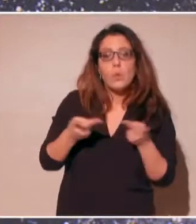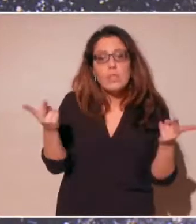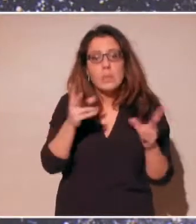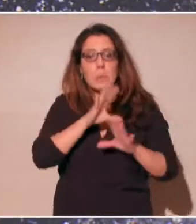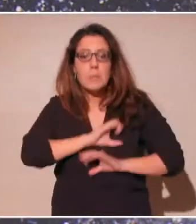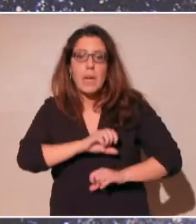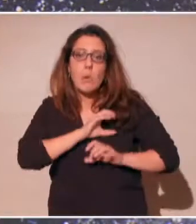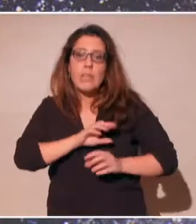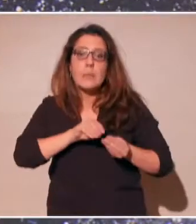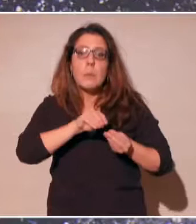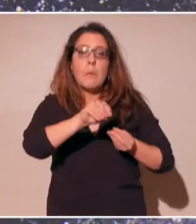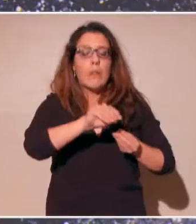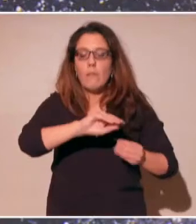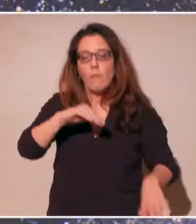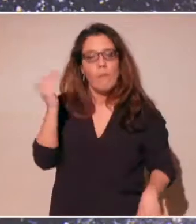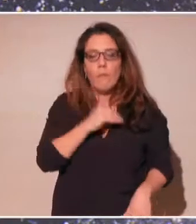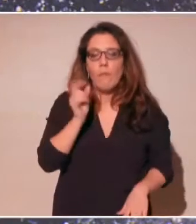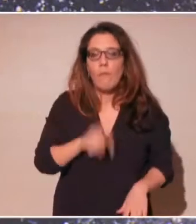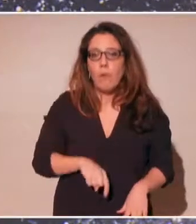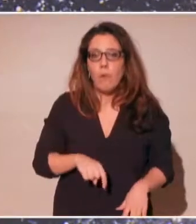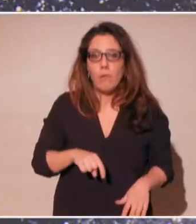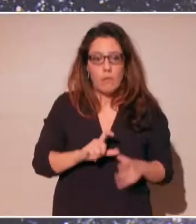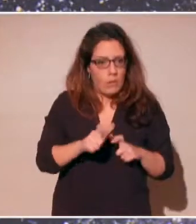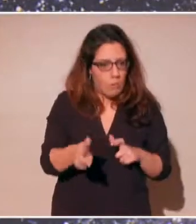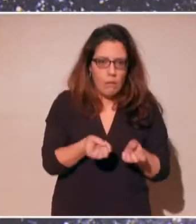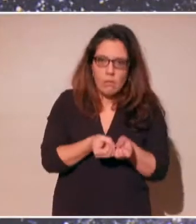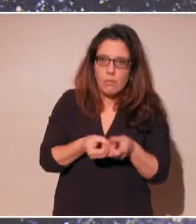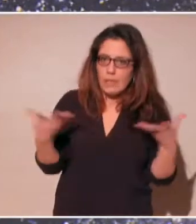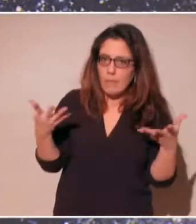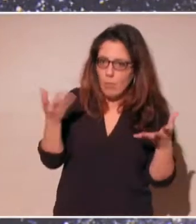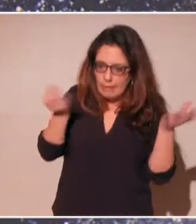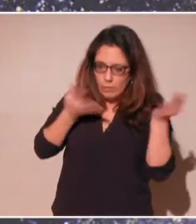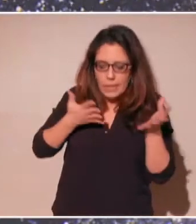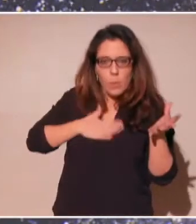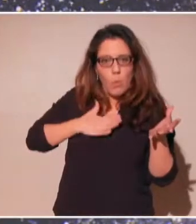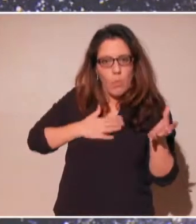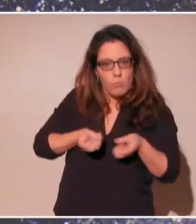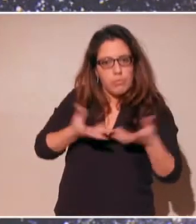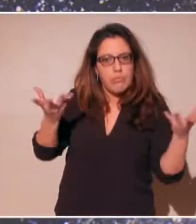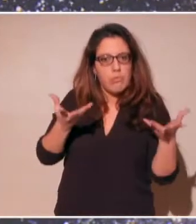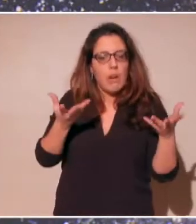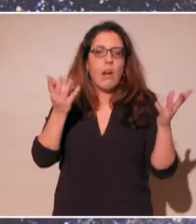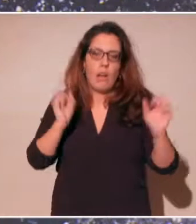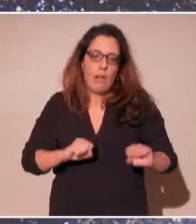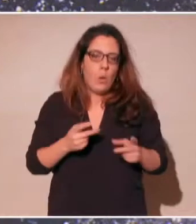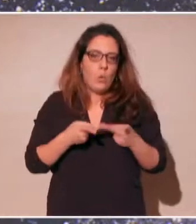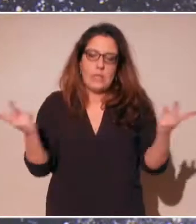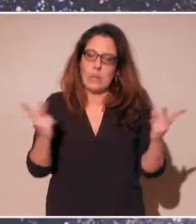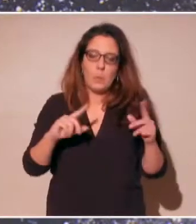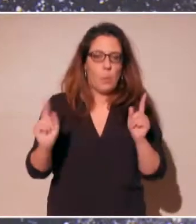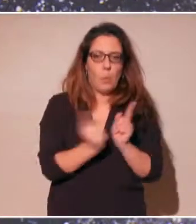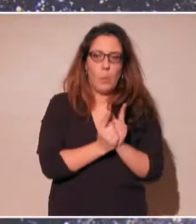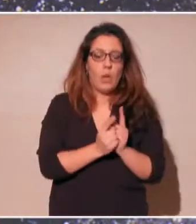action in the experimental levels and areas, especially if we wish to innovate